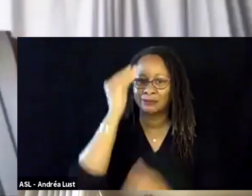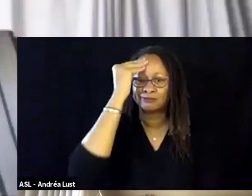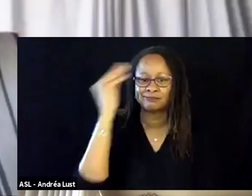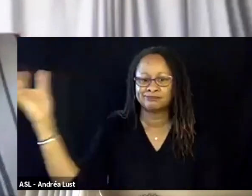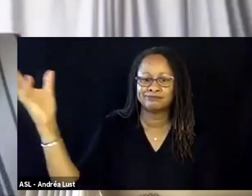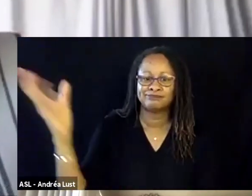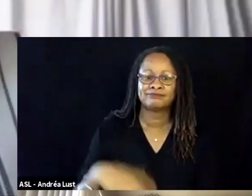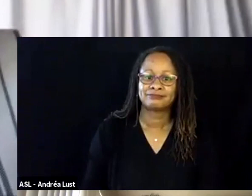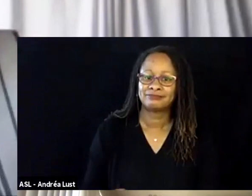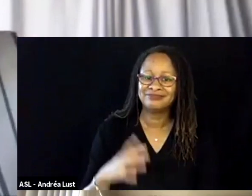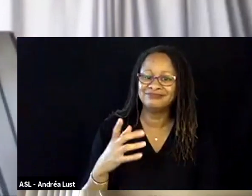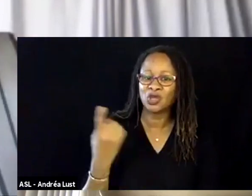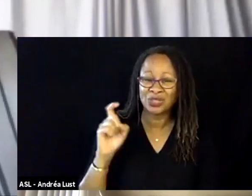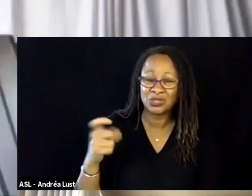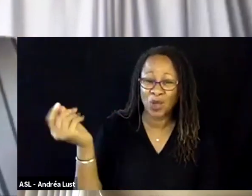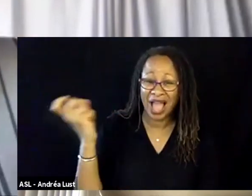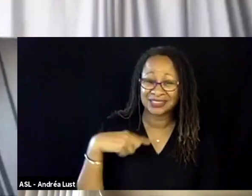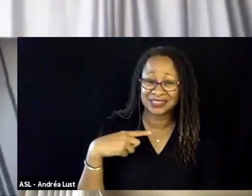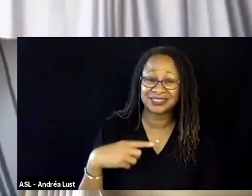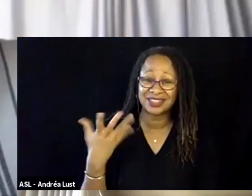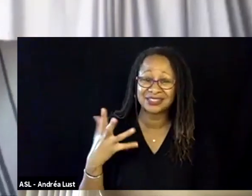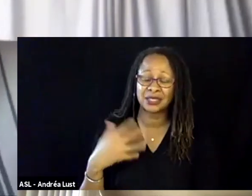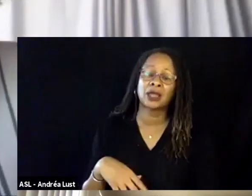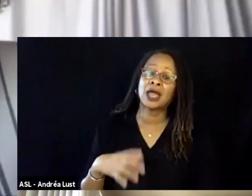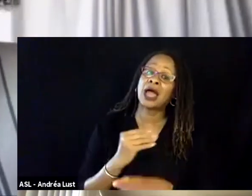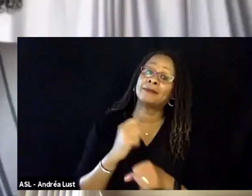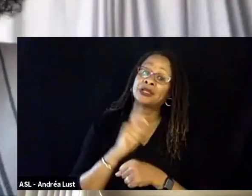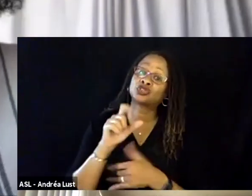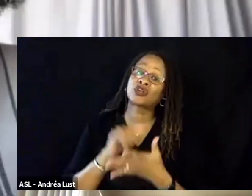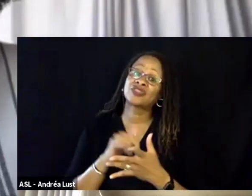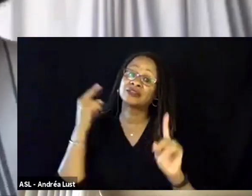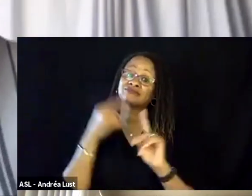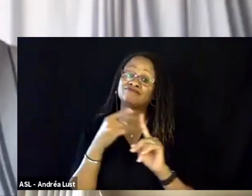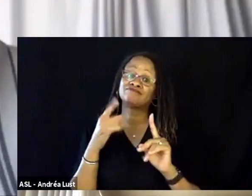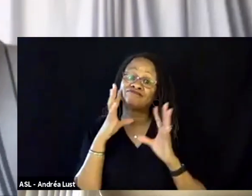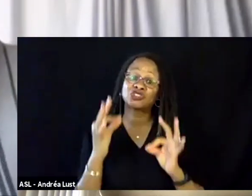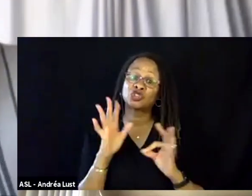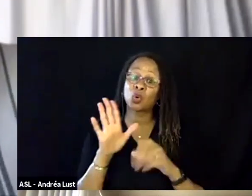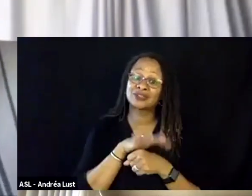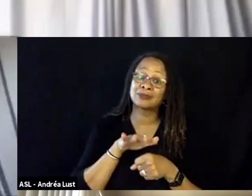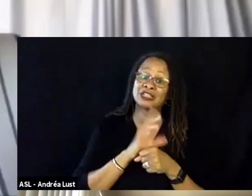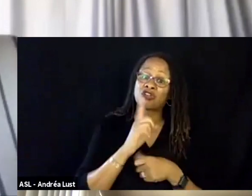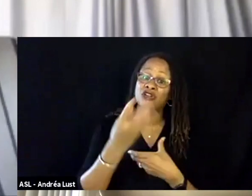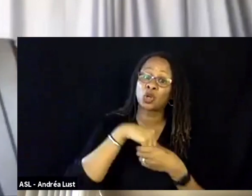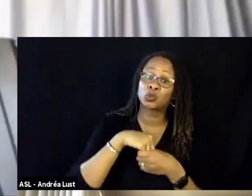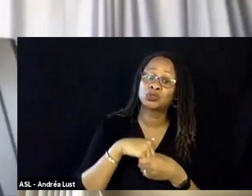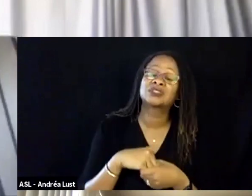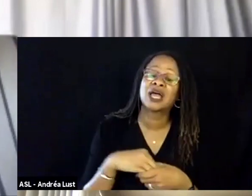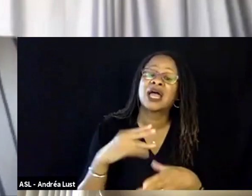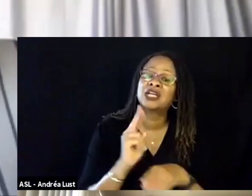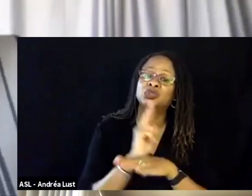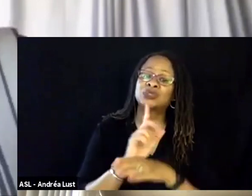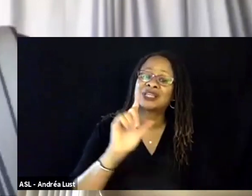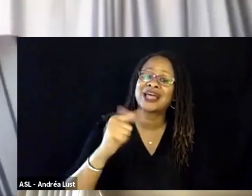ask. And I think that, and just making sure intentionally that your spaces are inclusive and using language.